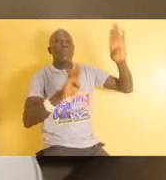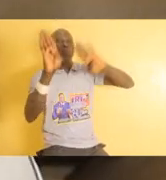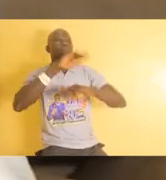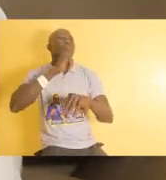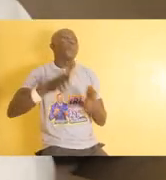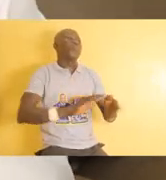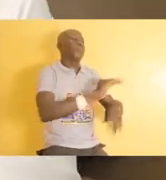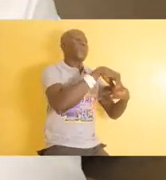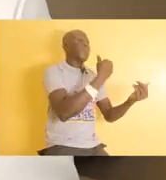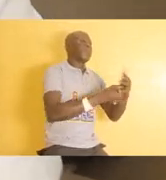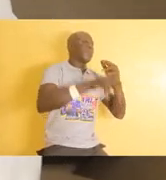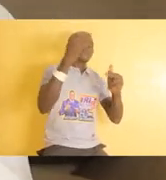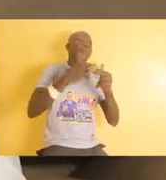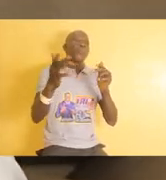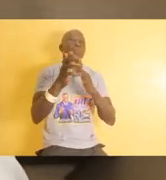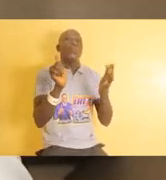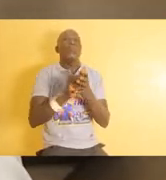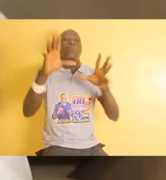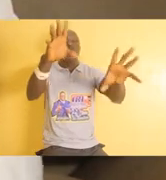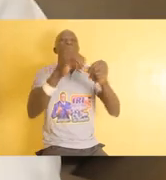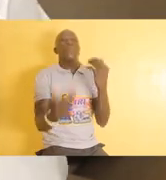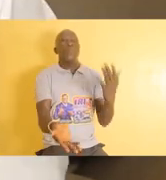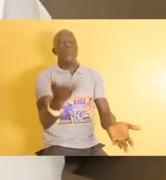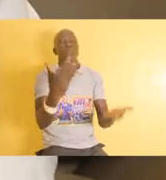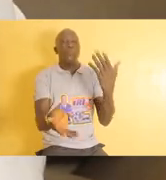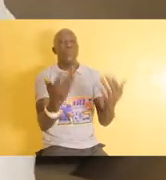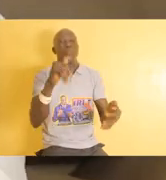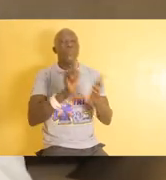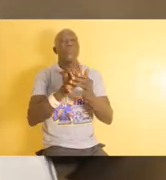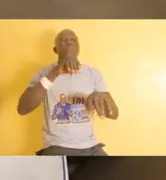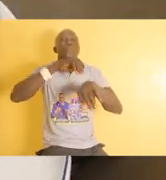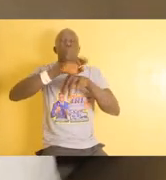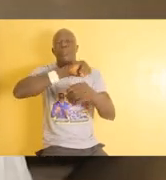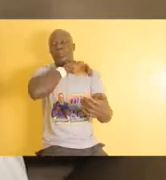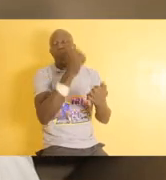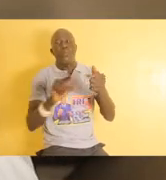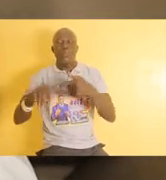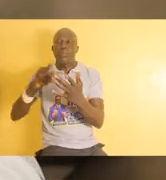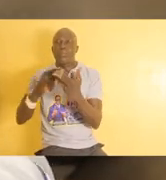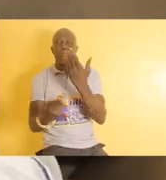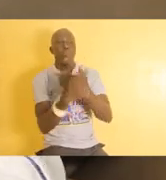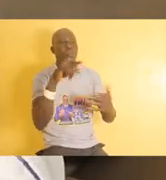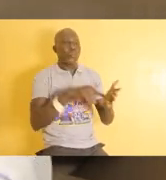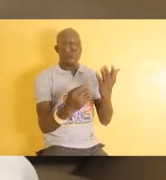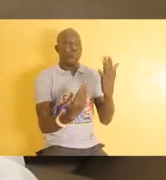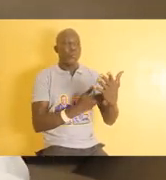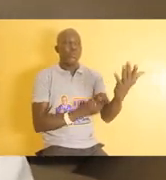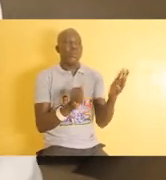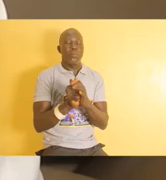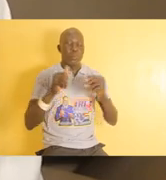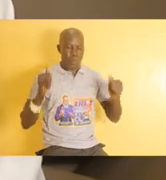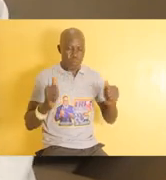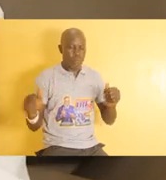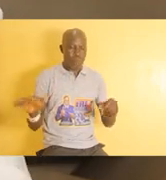lo nuru ko je o ye egbina be said that you are you ma do o ma ni